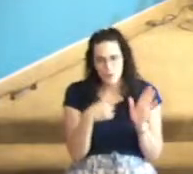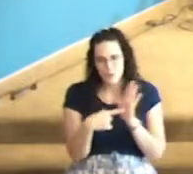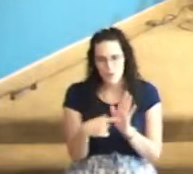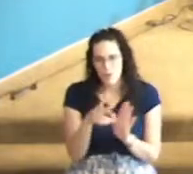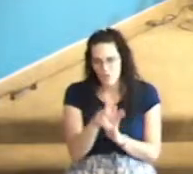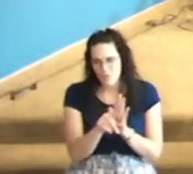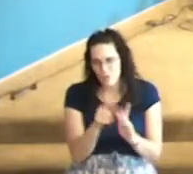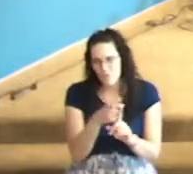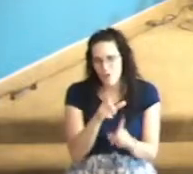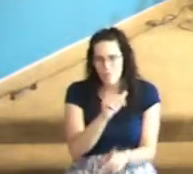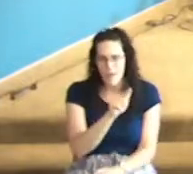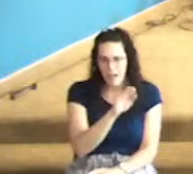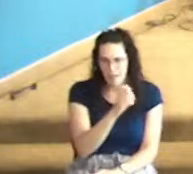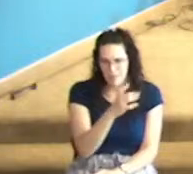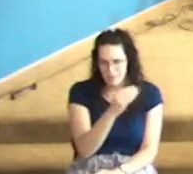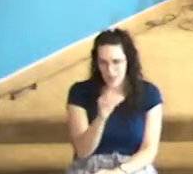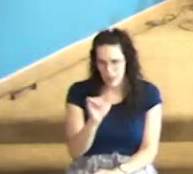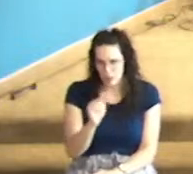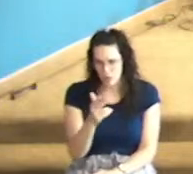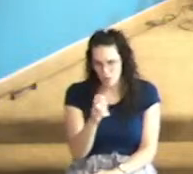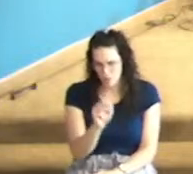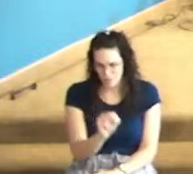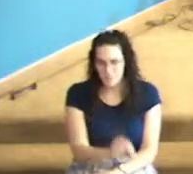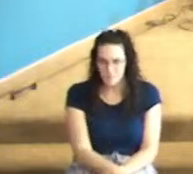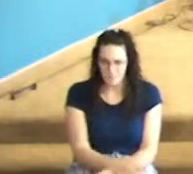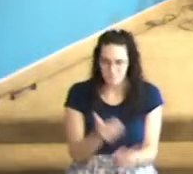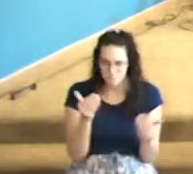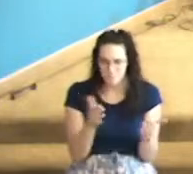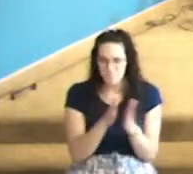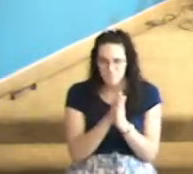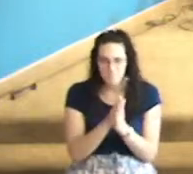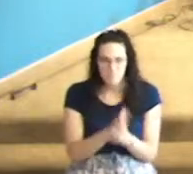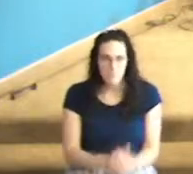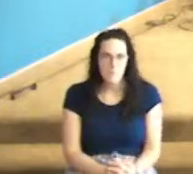share from Alex and Lauren. Let's pray.